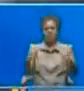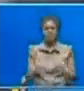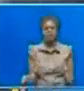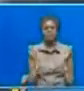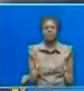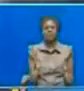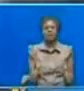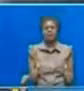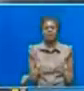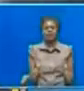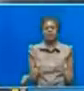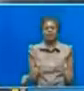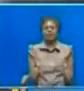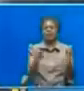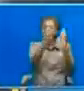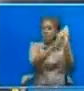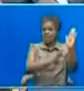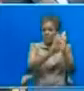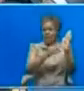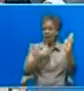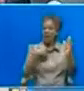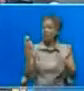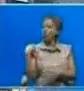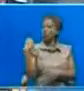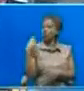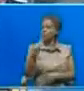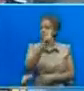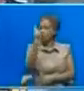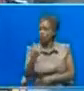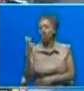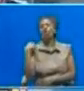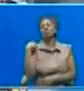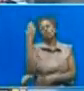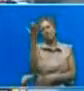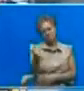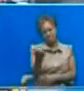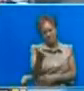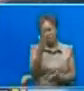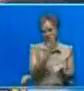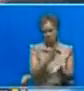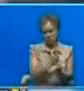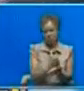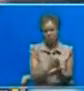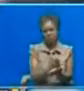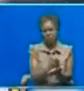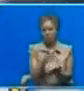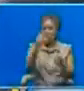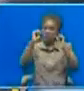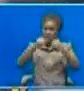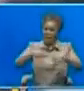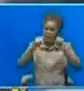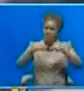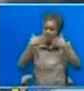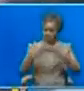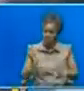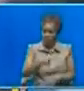And on this particular bill, was there any consultation? There were consultations, yes. And eventually you agreed that